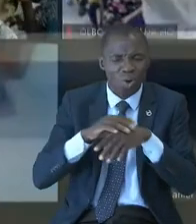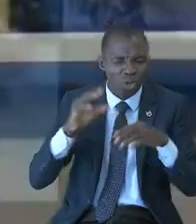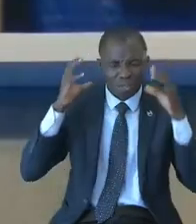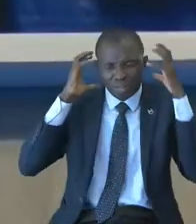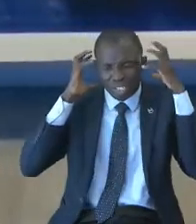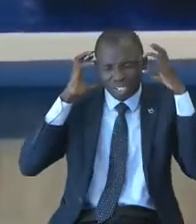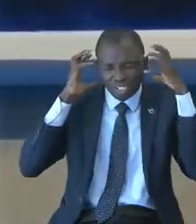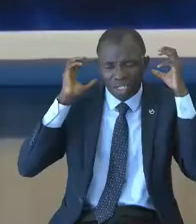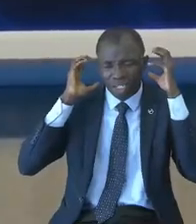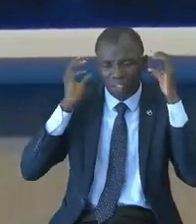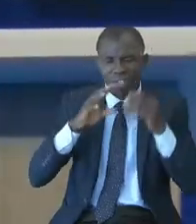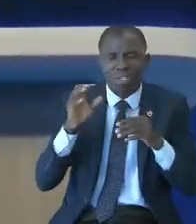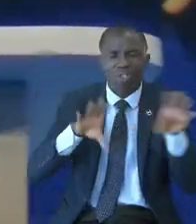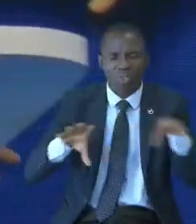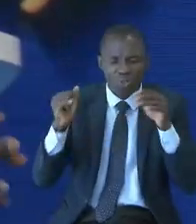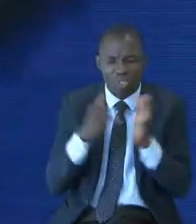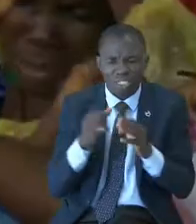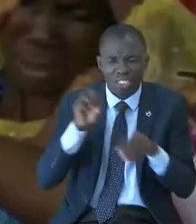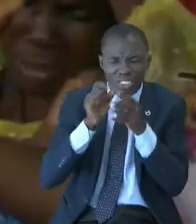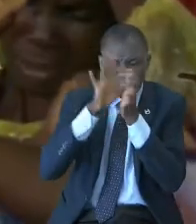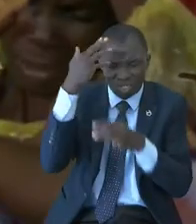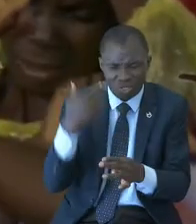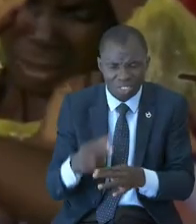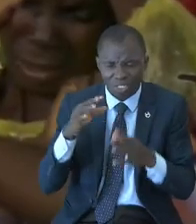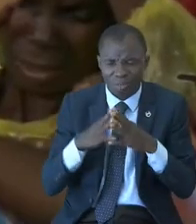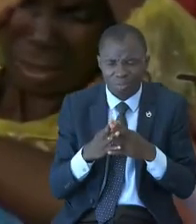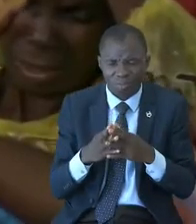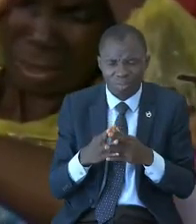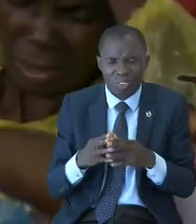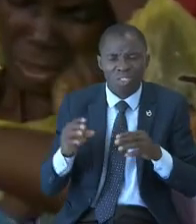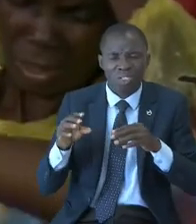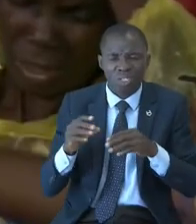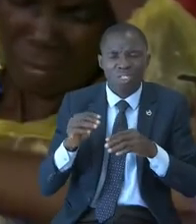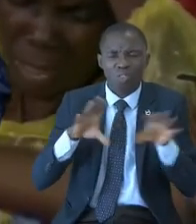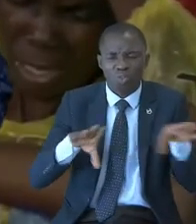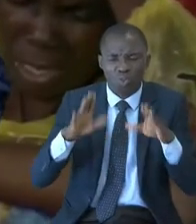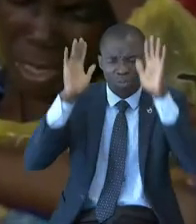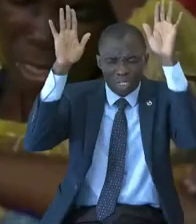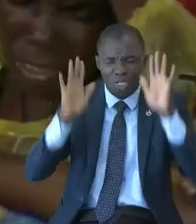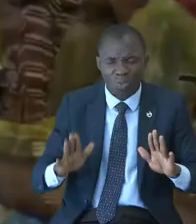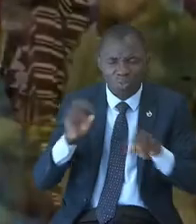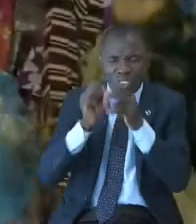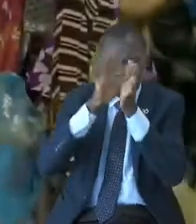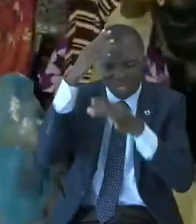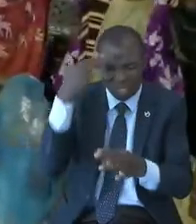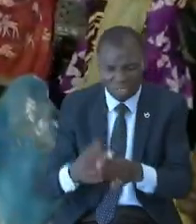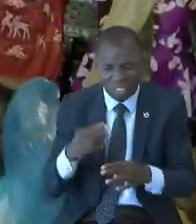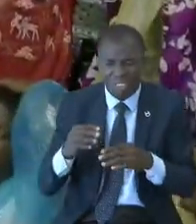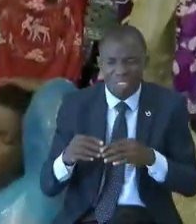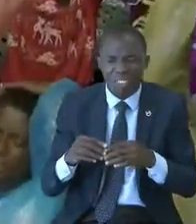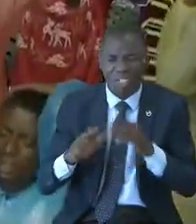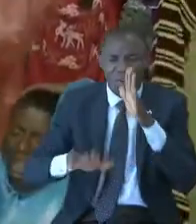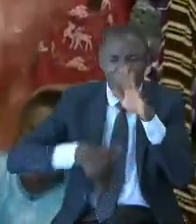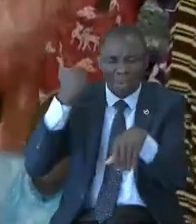radio. Confirmation of miracle. Confirmation of miracle. Confirmation